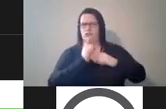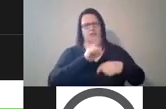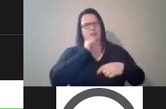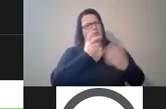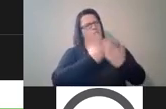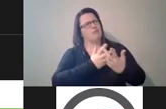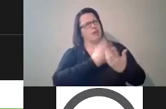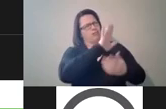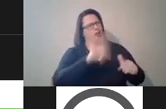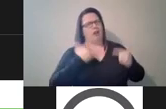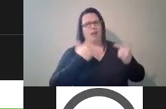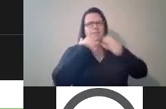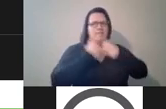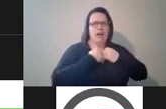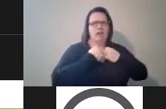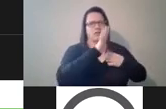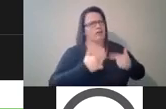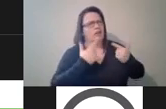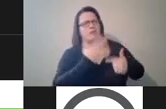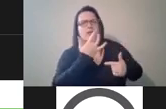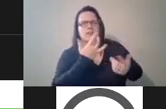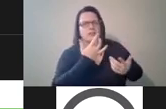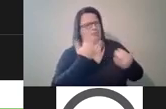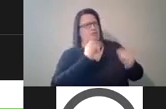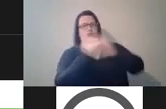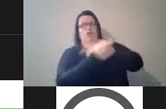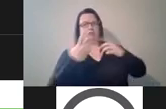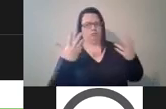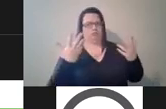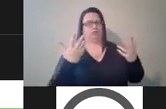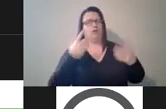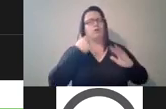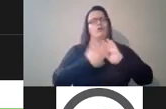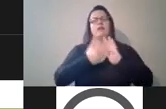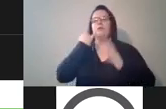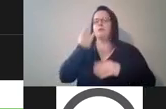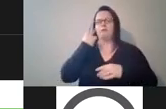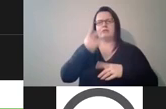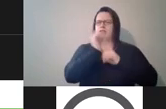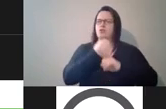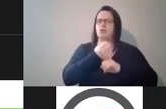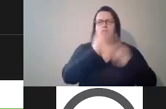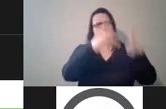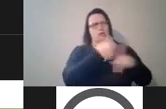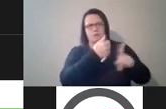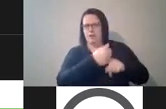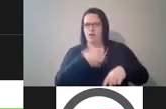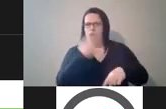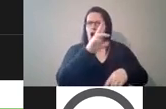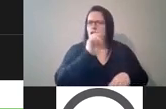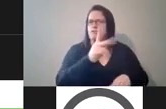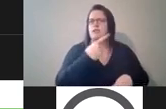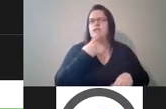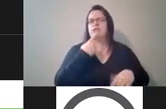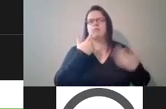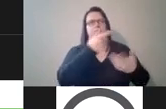values. So for example, if you came across a case like that, it was an individual that was at severe risk due to, say, they were living in